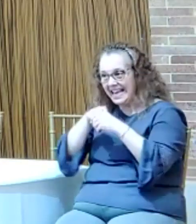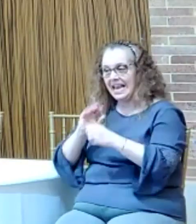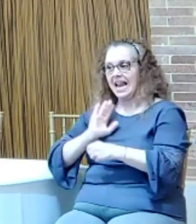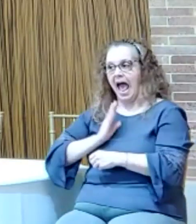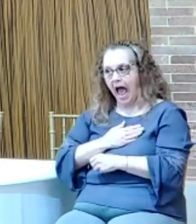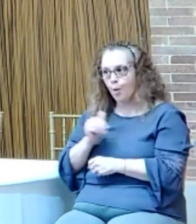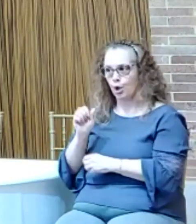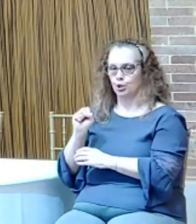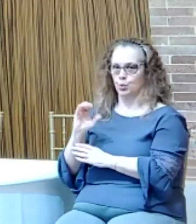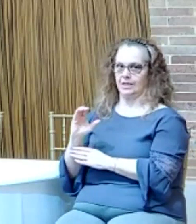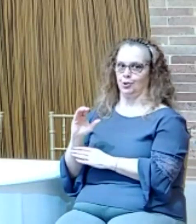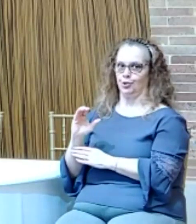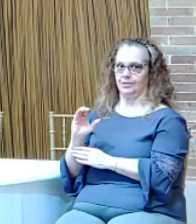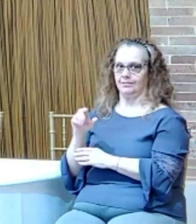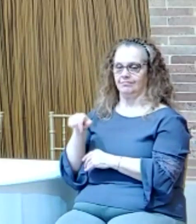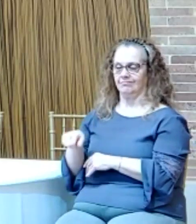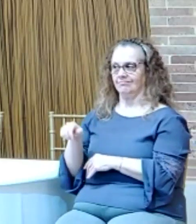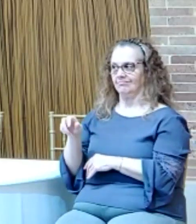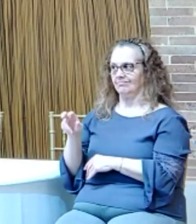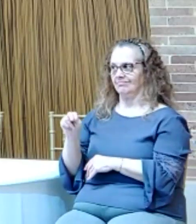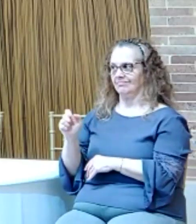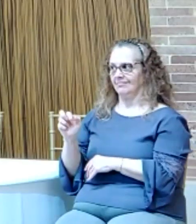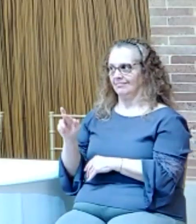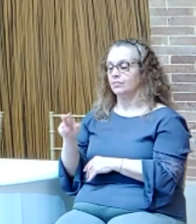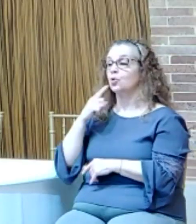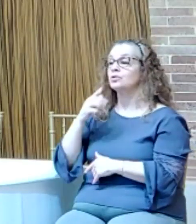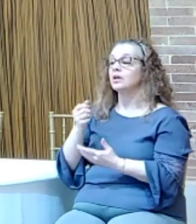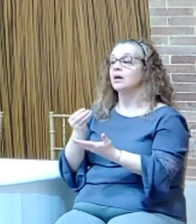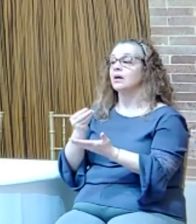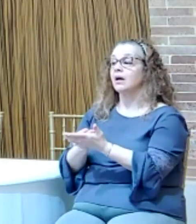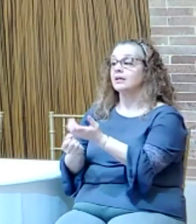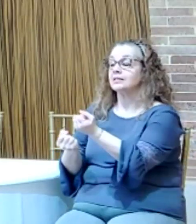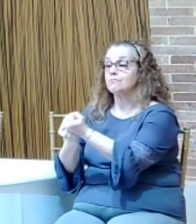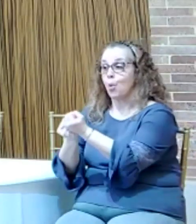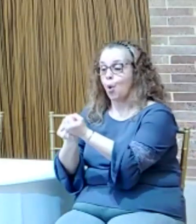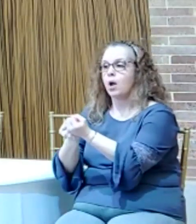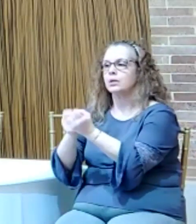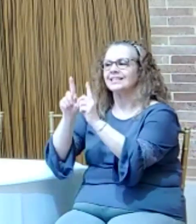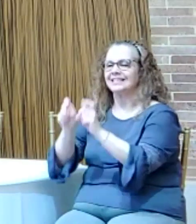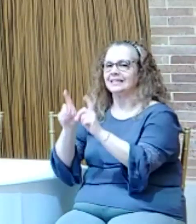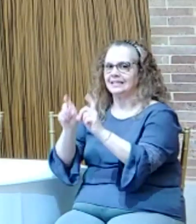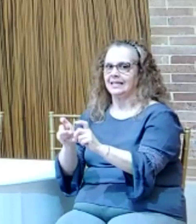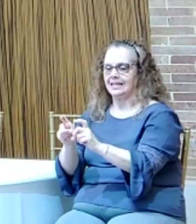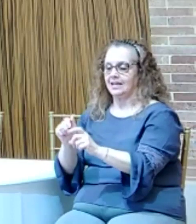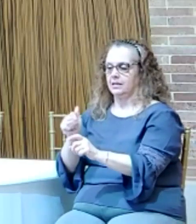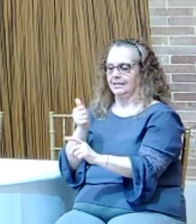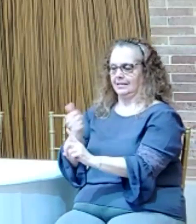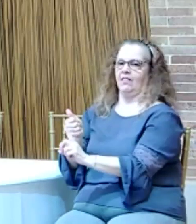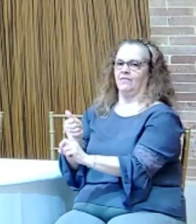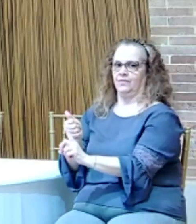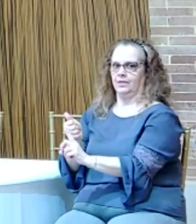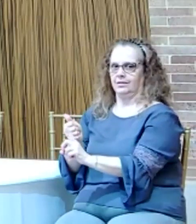Realtors is funding self- testing so we are funding brokerages to test